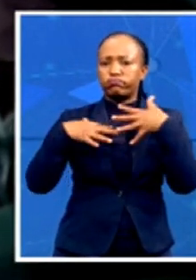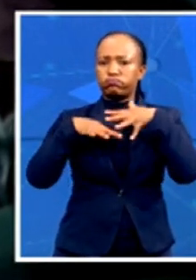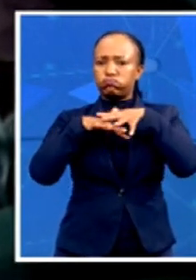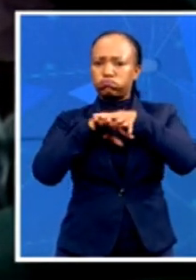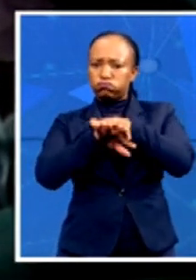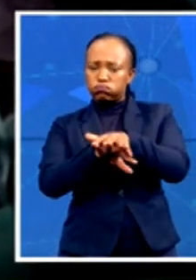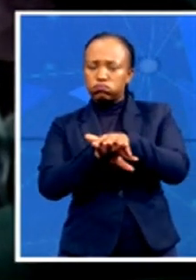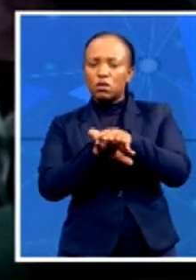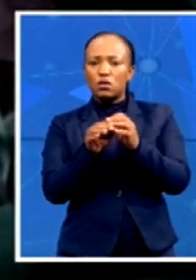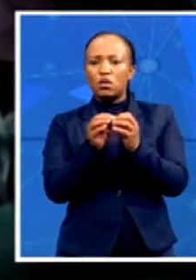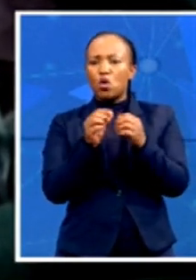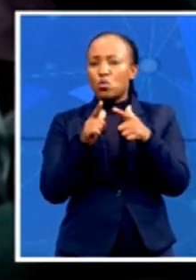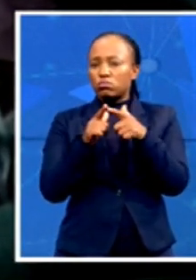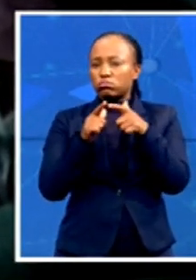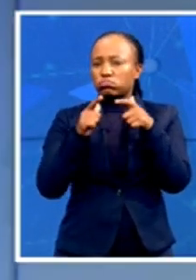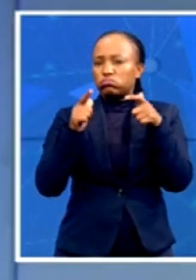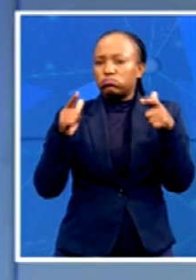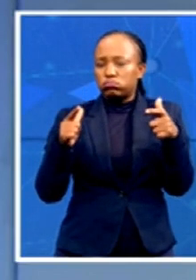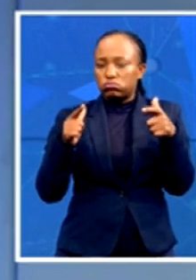finally depends on it.